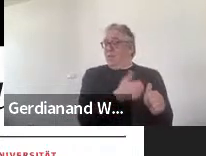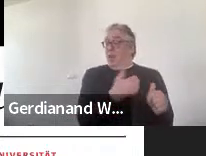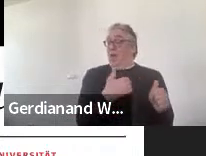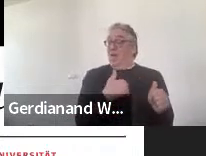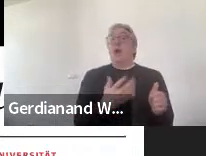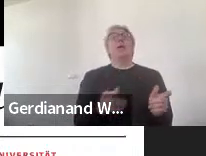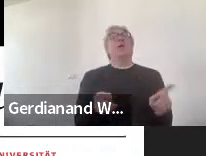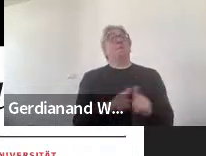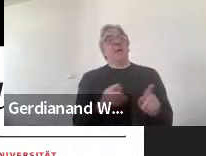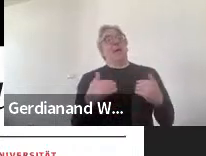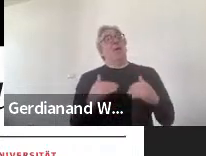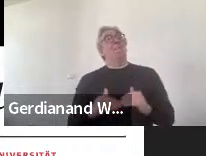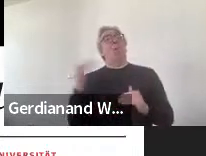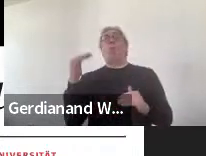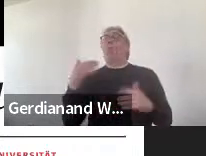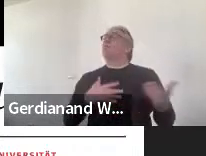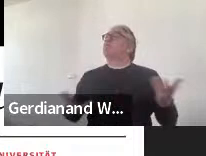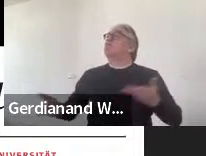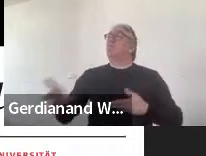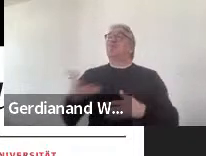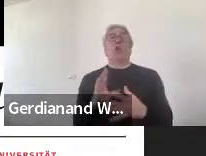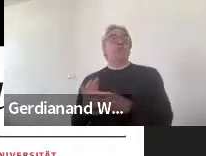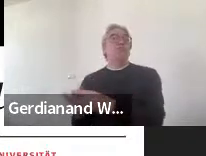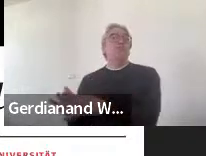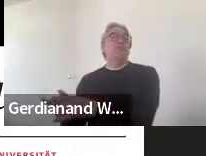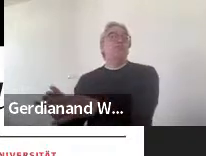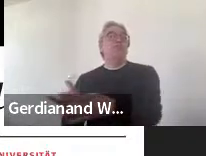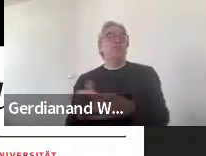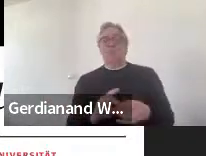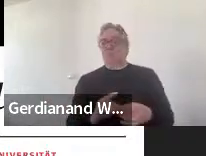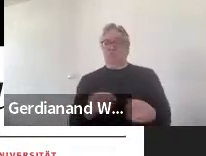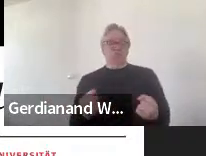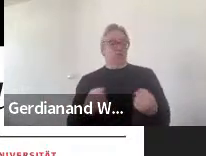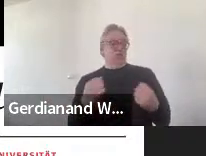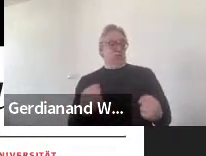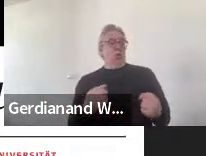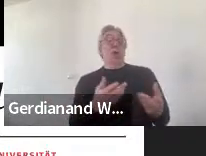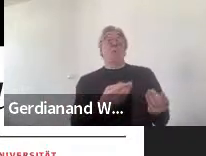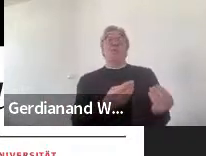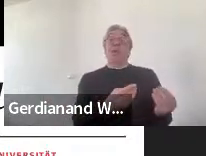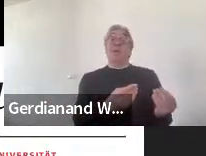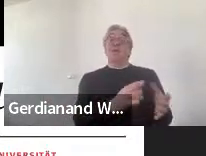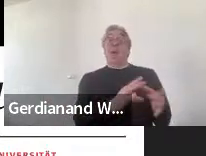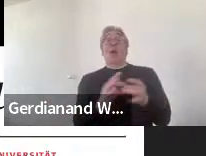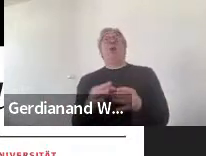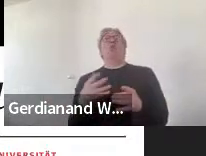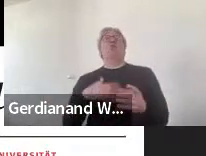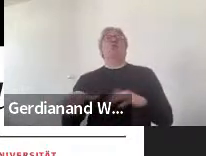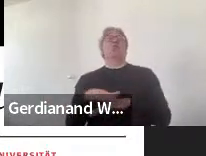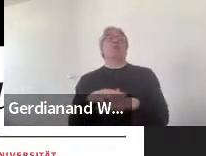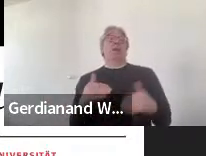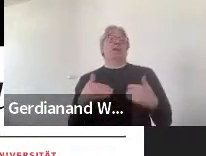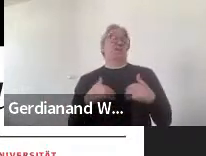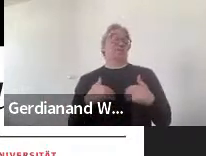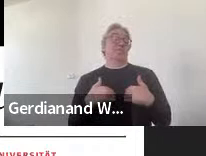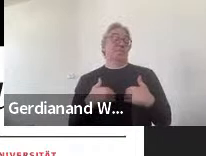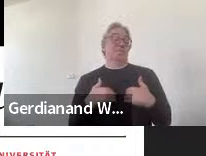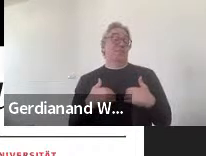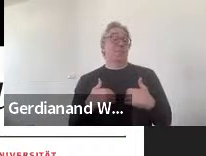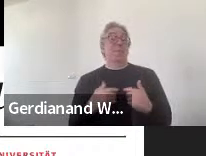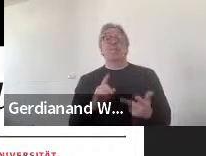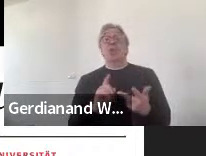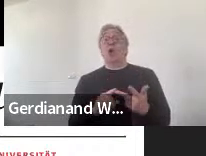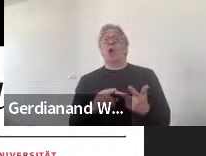social included. So we see that a strong relationship. Also, mobile phones are very important for the